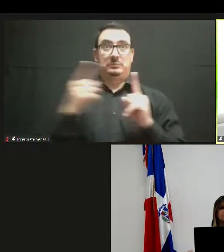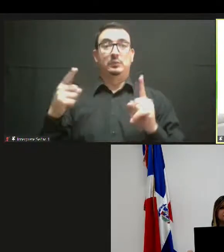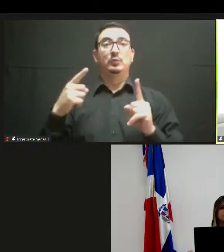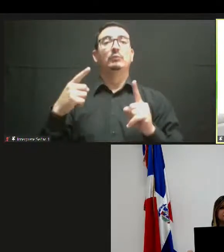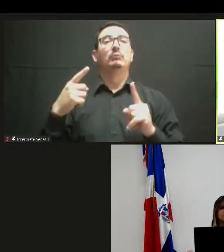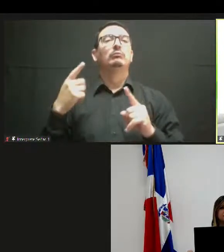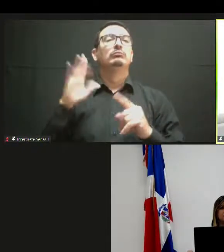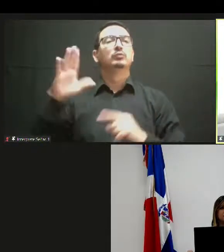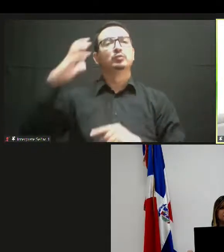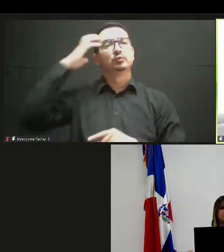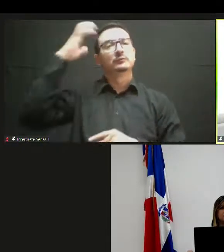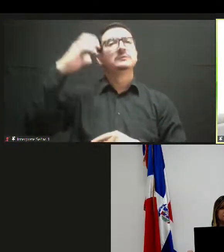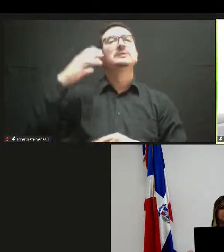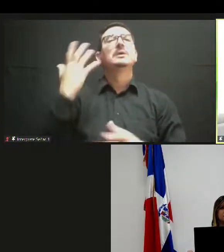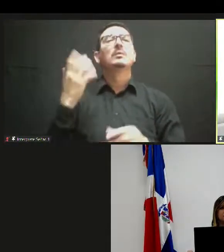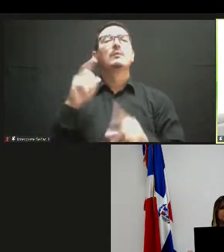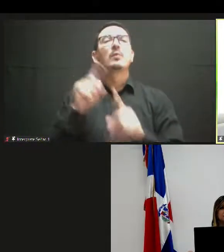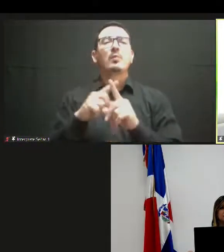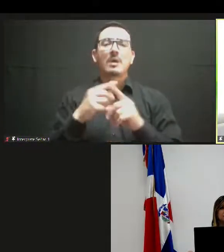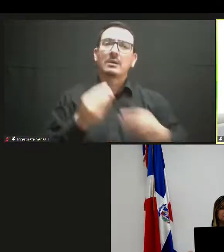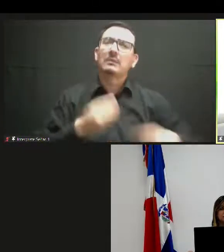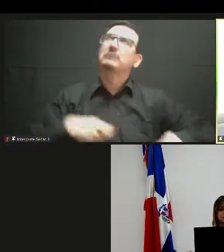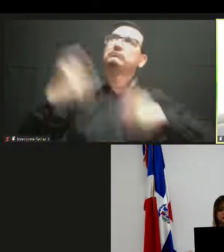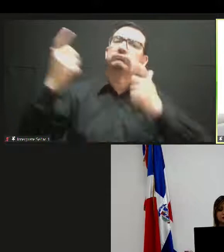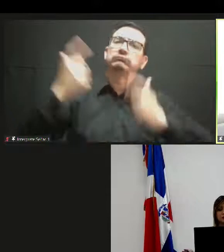country hopes to achieve with the development of this strategy?